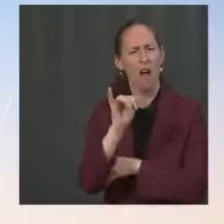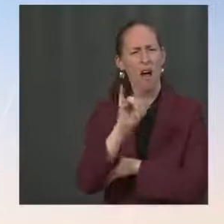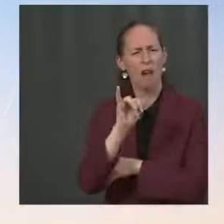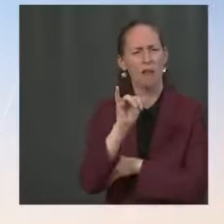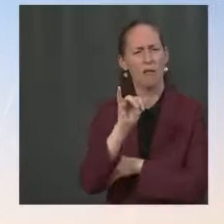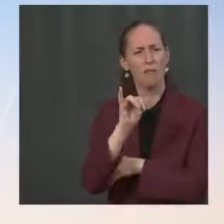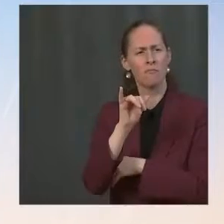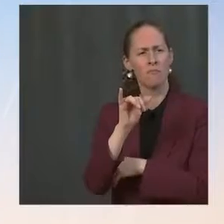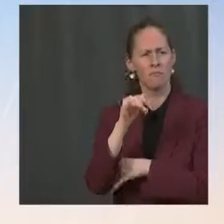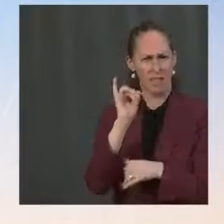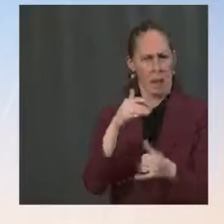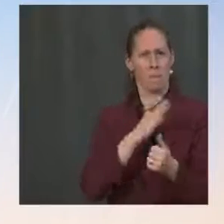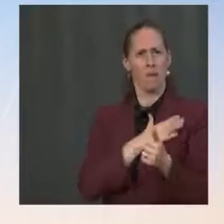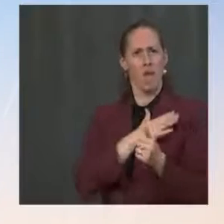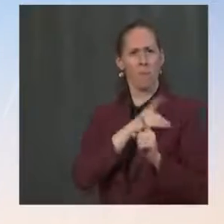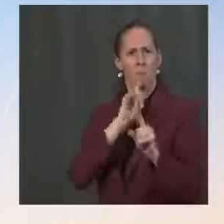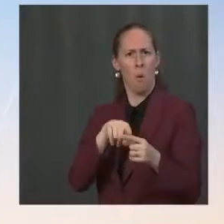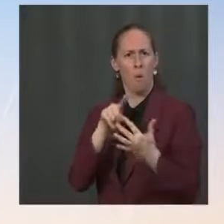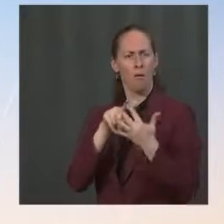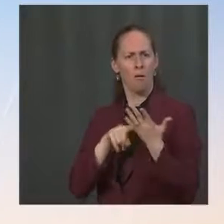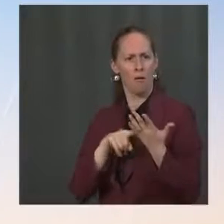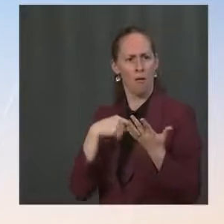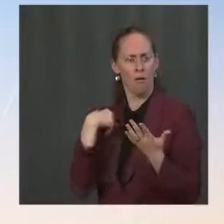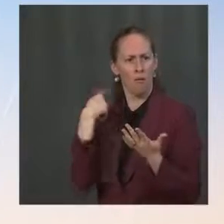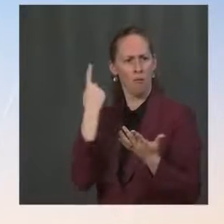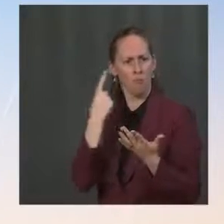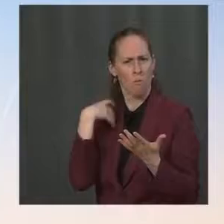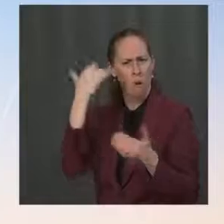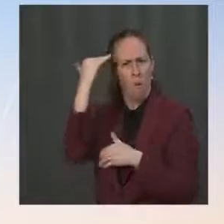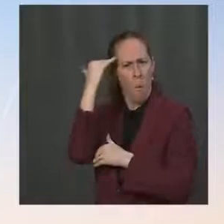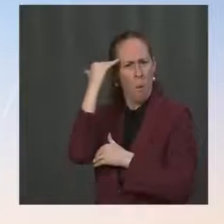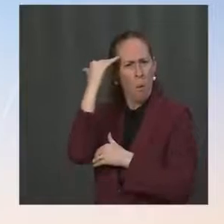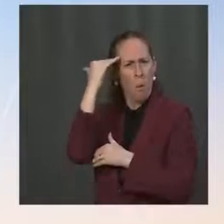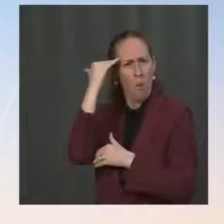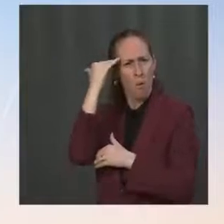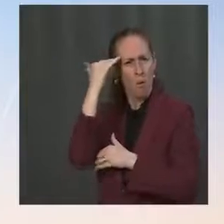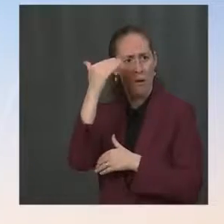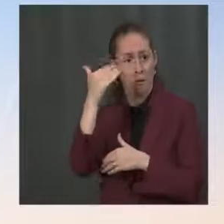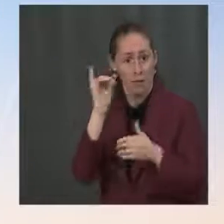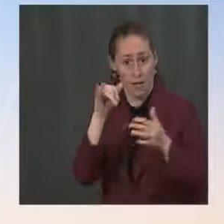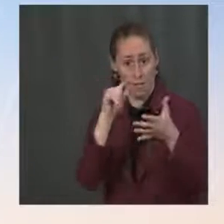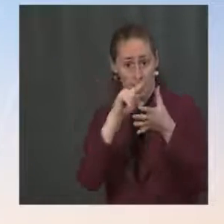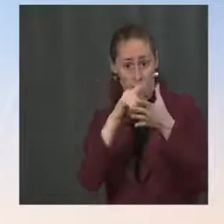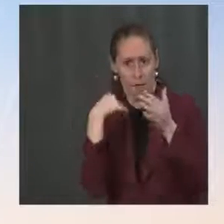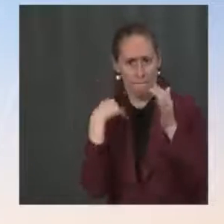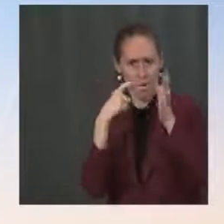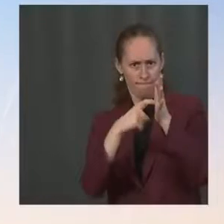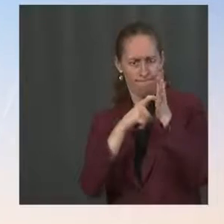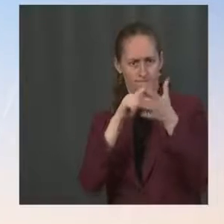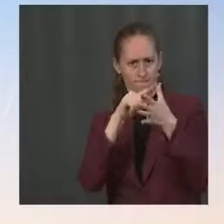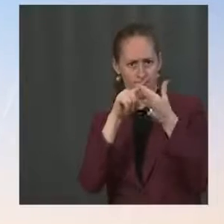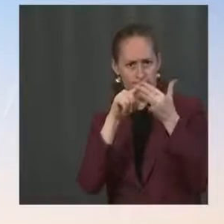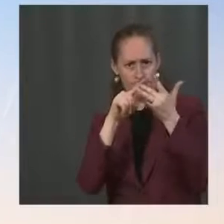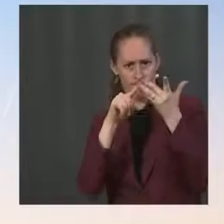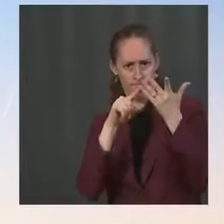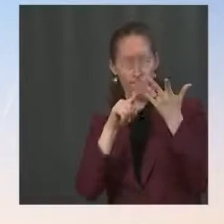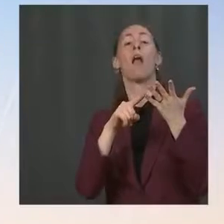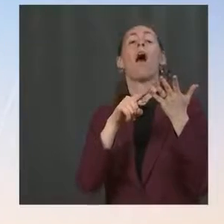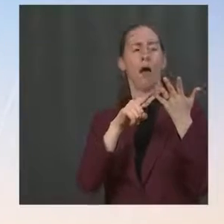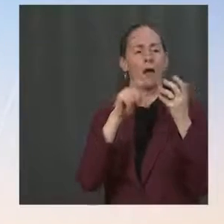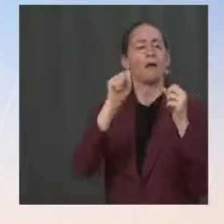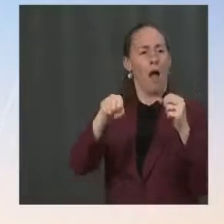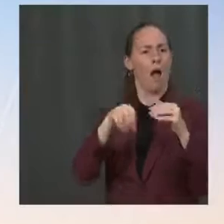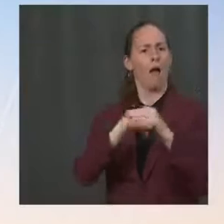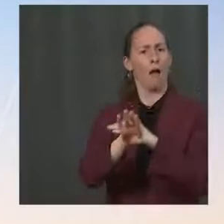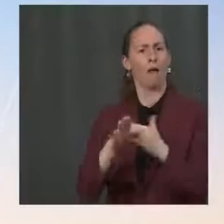reporting, if you meet these qualifications, you are the folks who can come into the country. And I think a lot of people want to know that information. Does that make